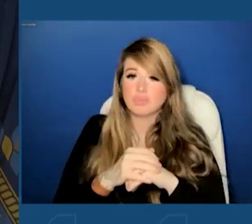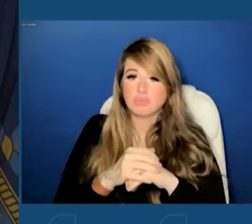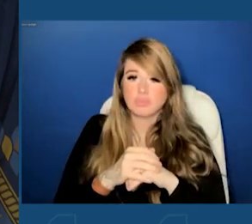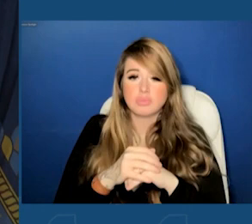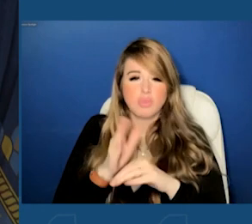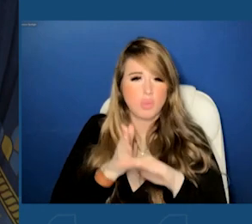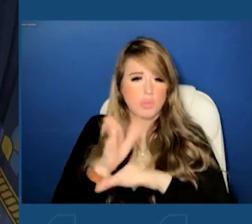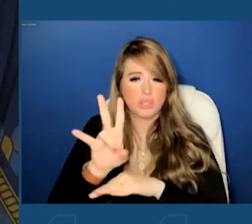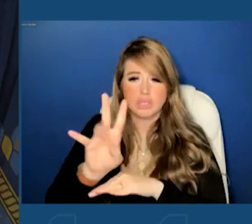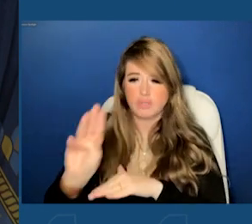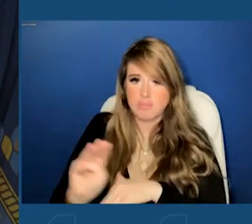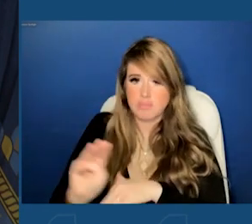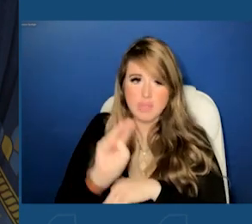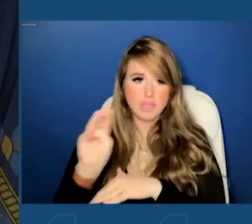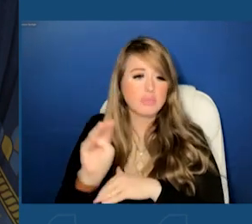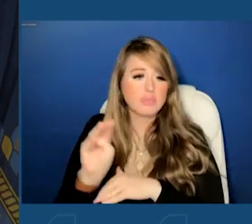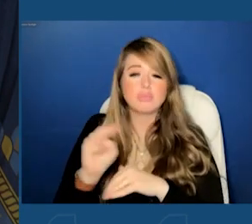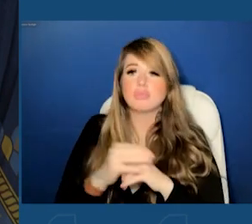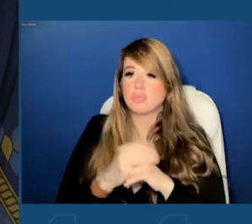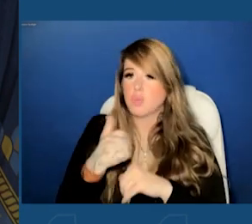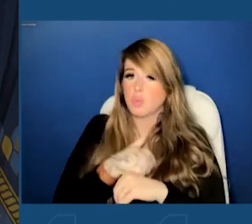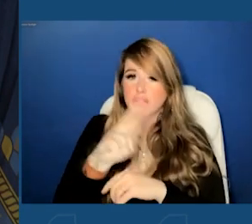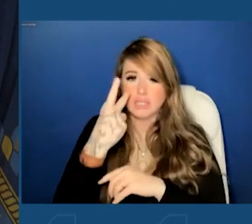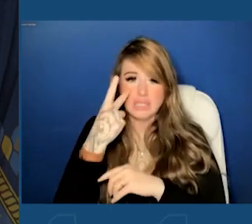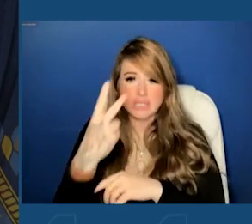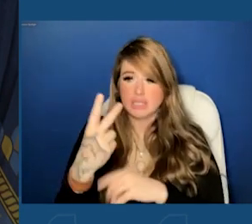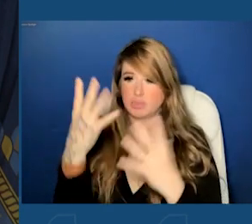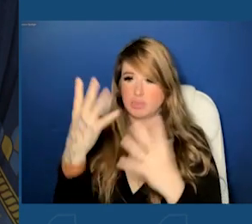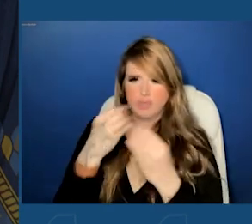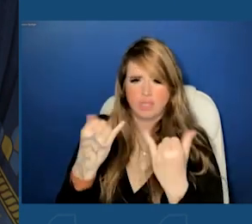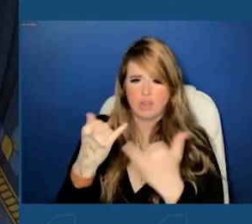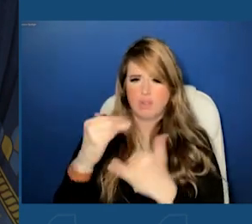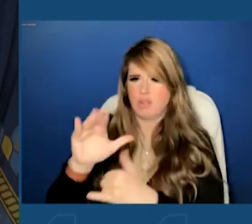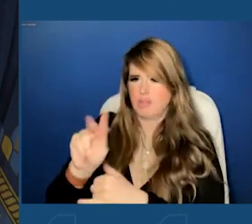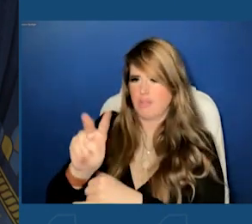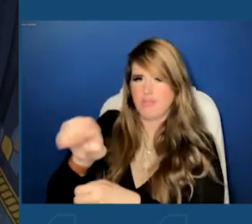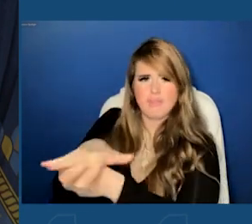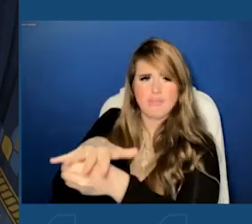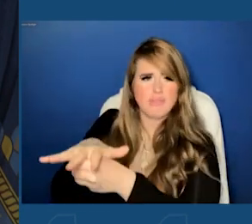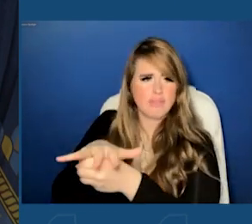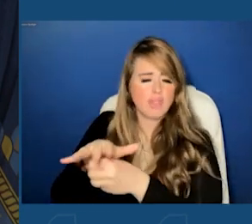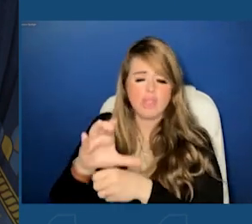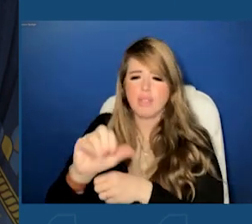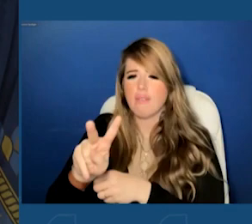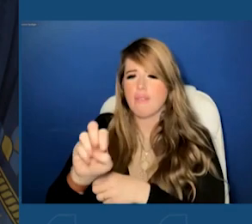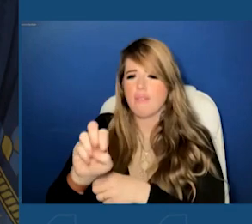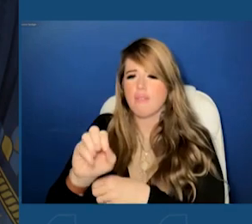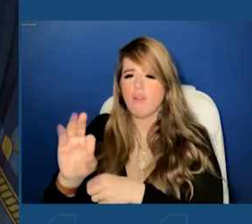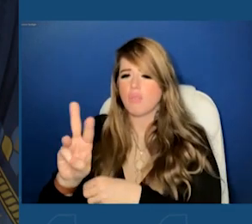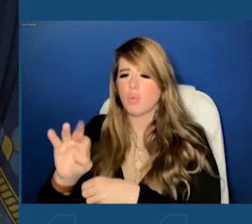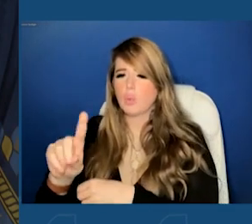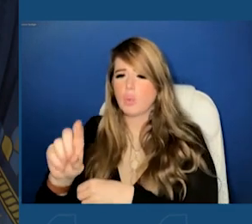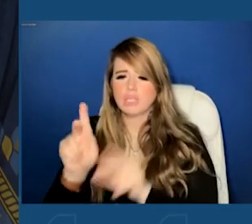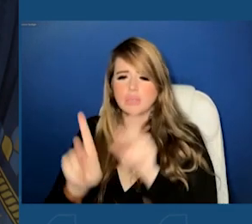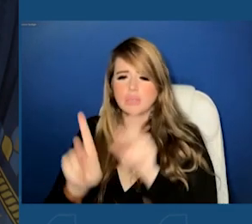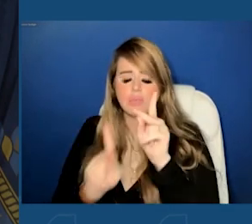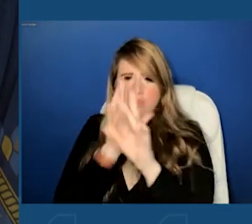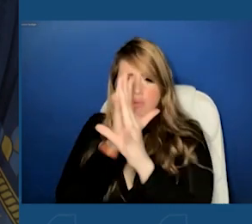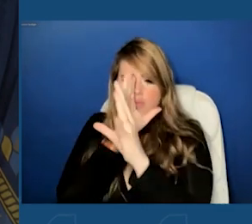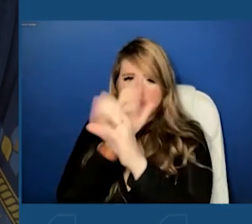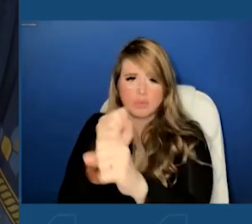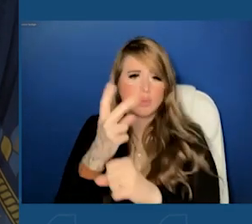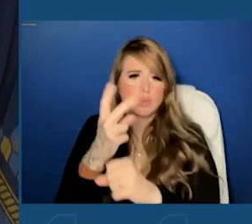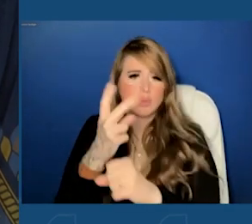seen how beautiful that is when you can actually get that up-close experience. People are in awe of that. What we did with Maid of the Mist, too. We were just there. We were